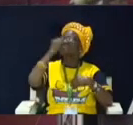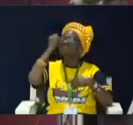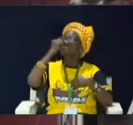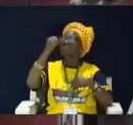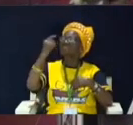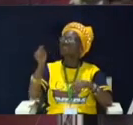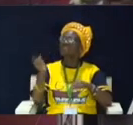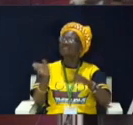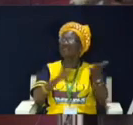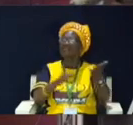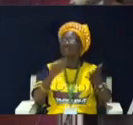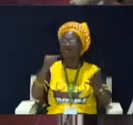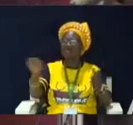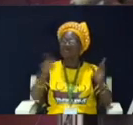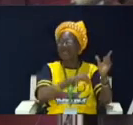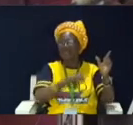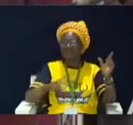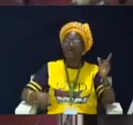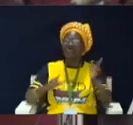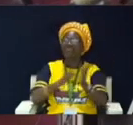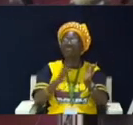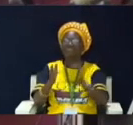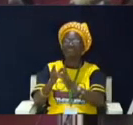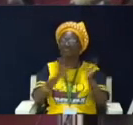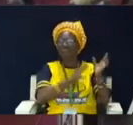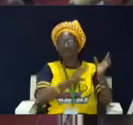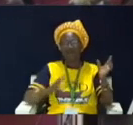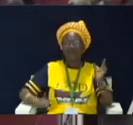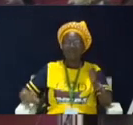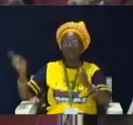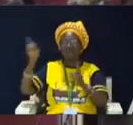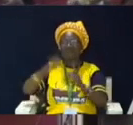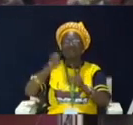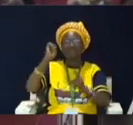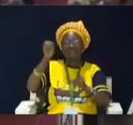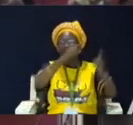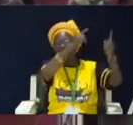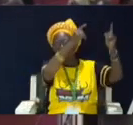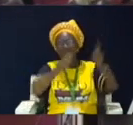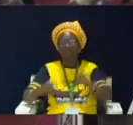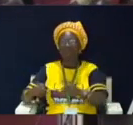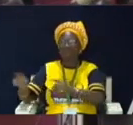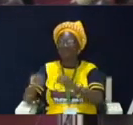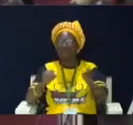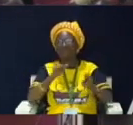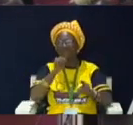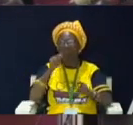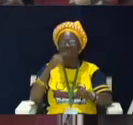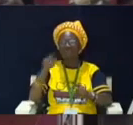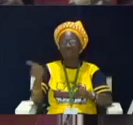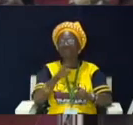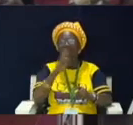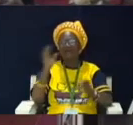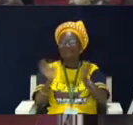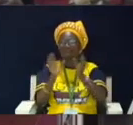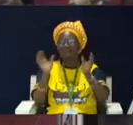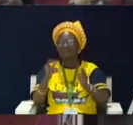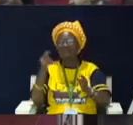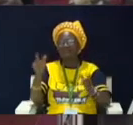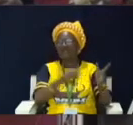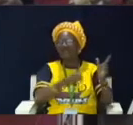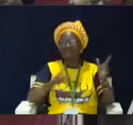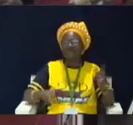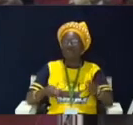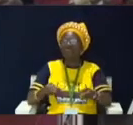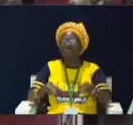he comes. He didn't say you are celebrating the Lord's resurrection. The